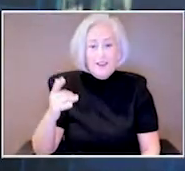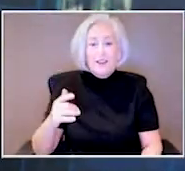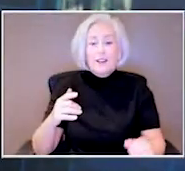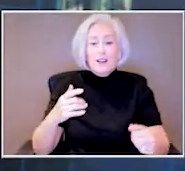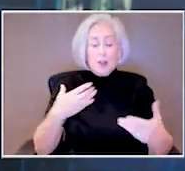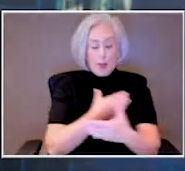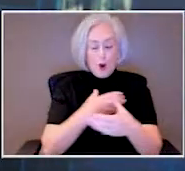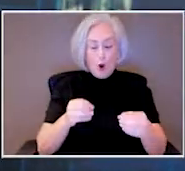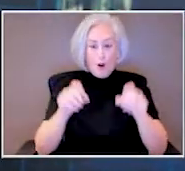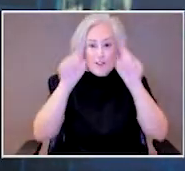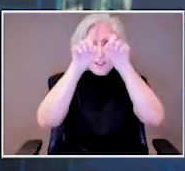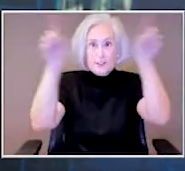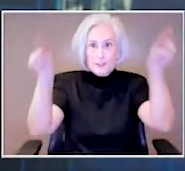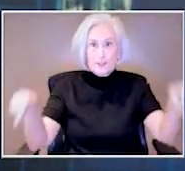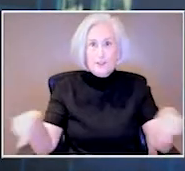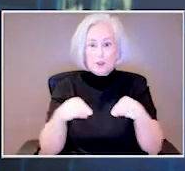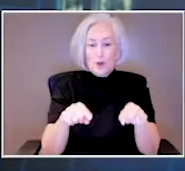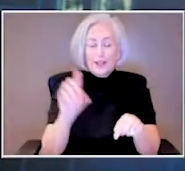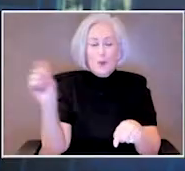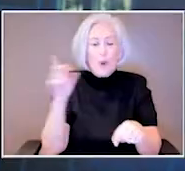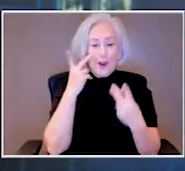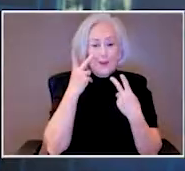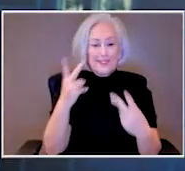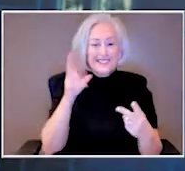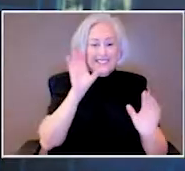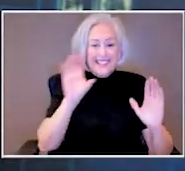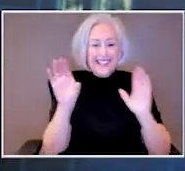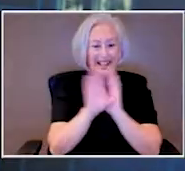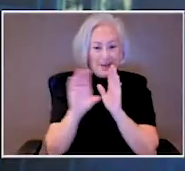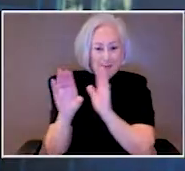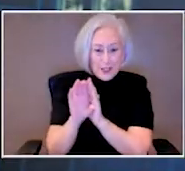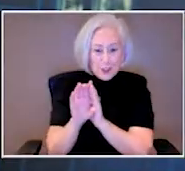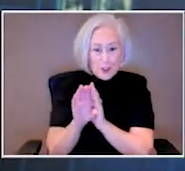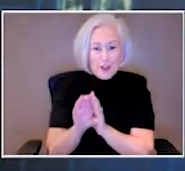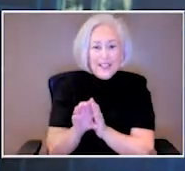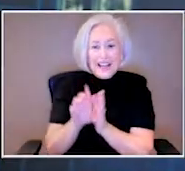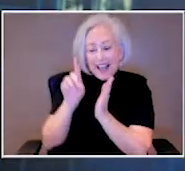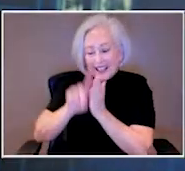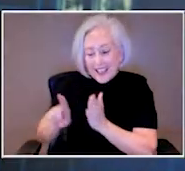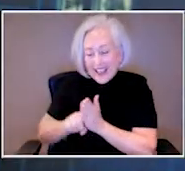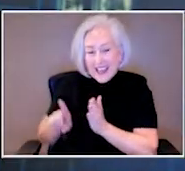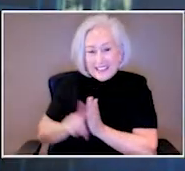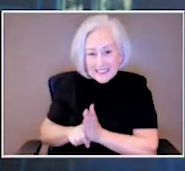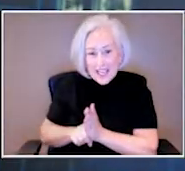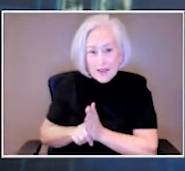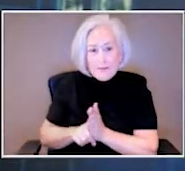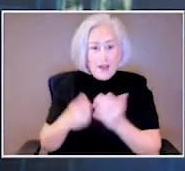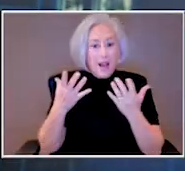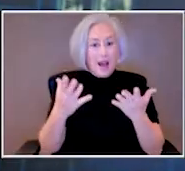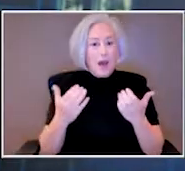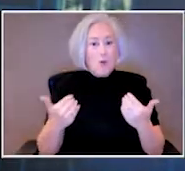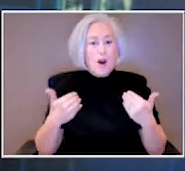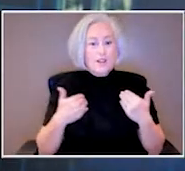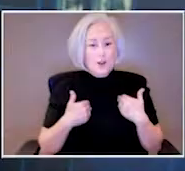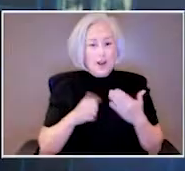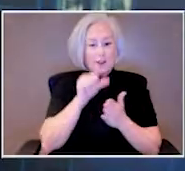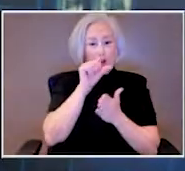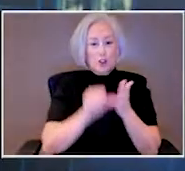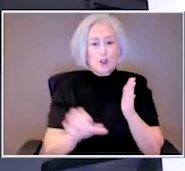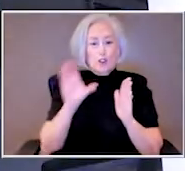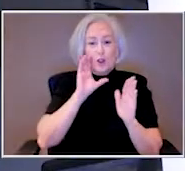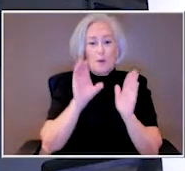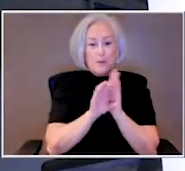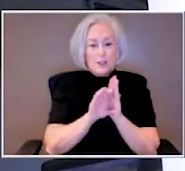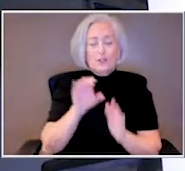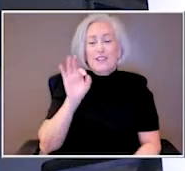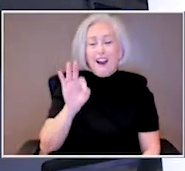and in the exam areas, was to have surgical pictures of sarcoma events. And then I